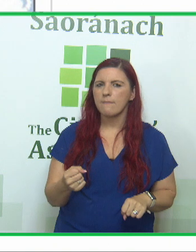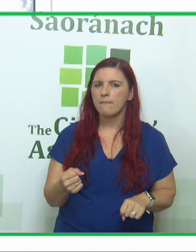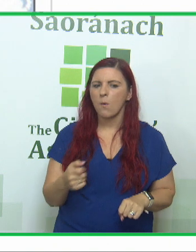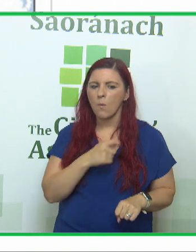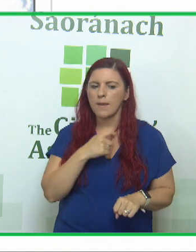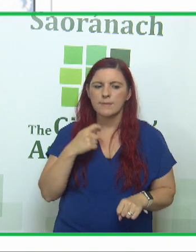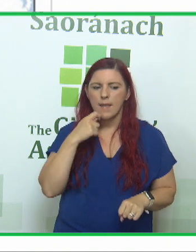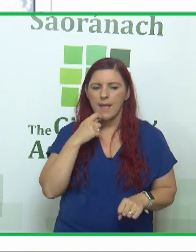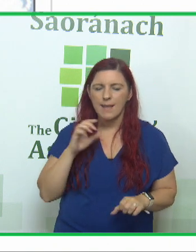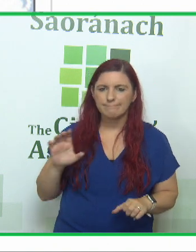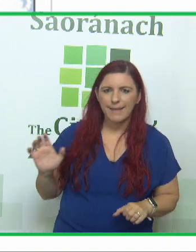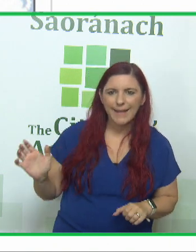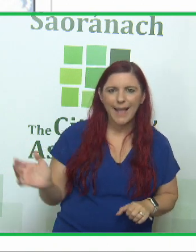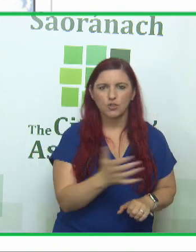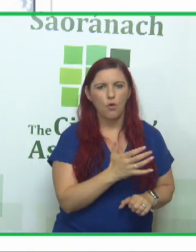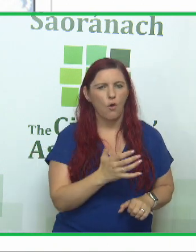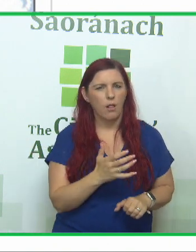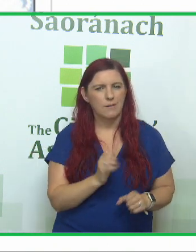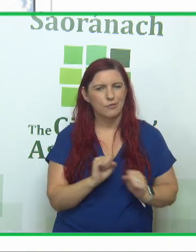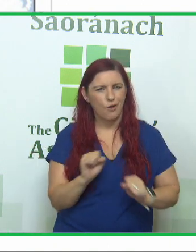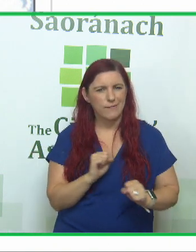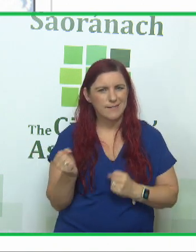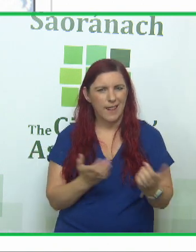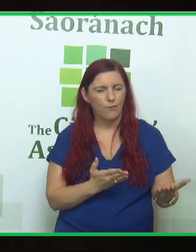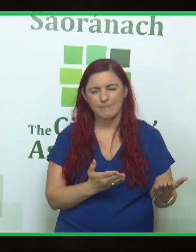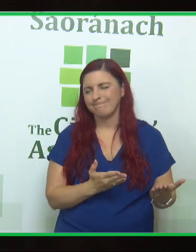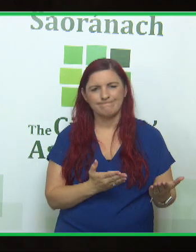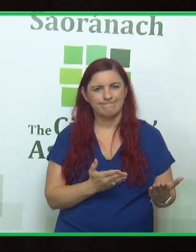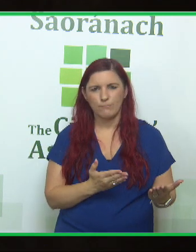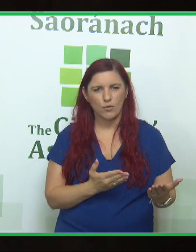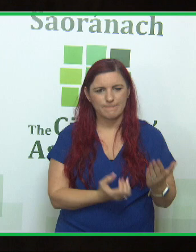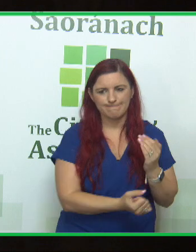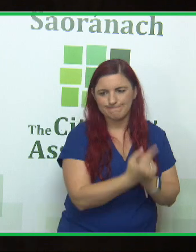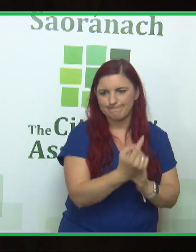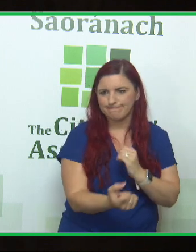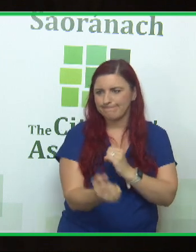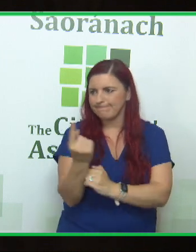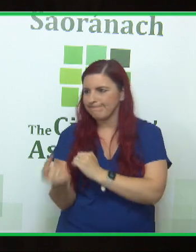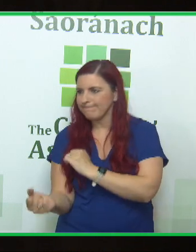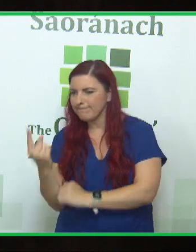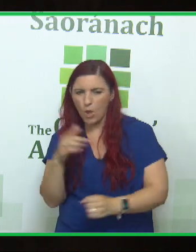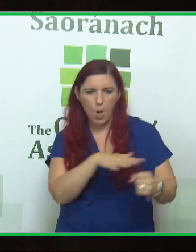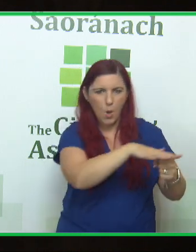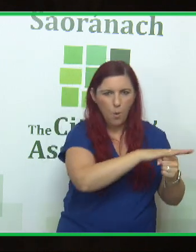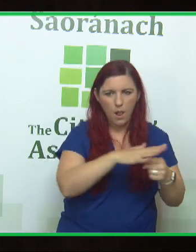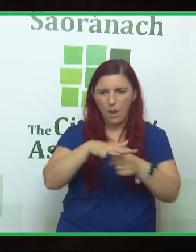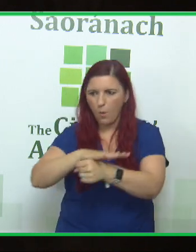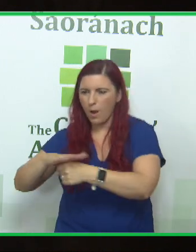patchwork quilt of service delivery, which is fragmented, localised and